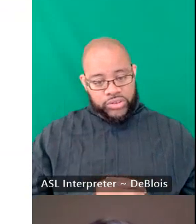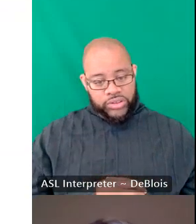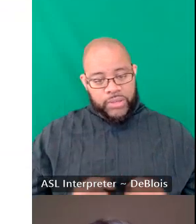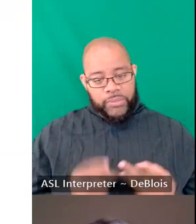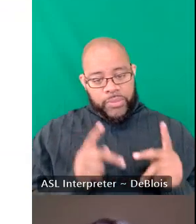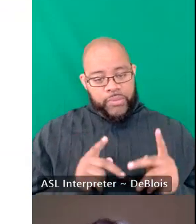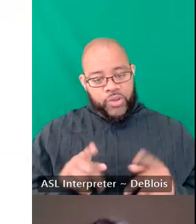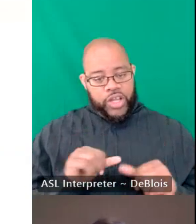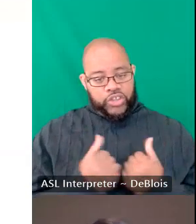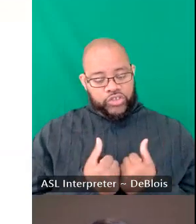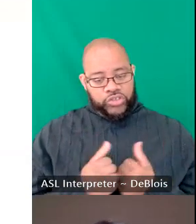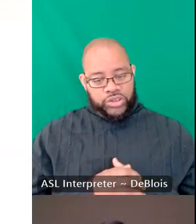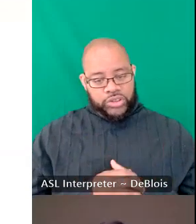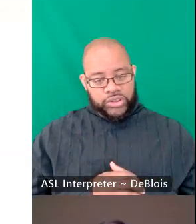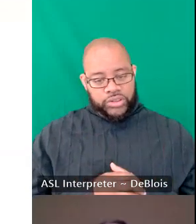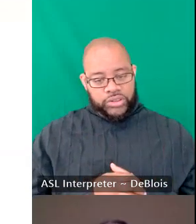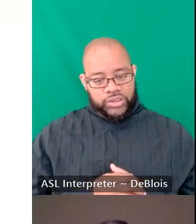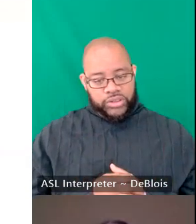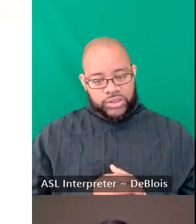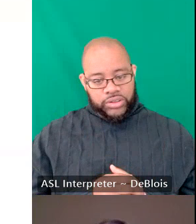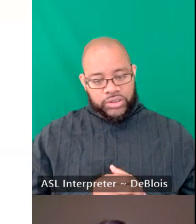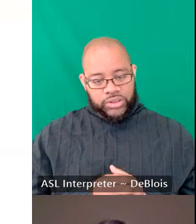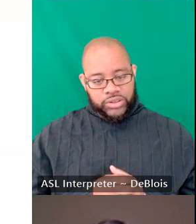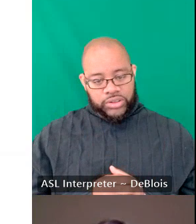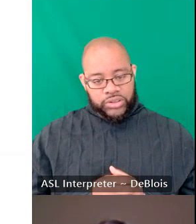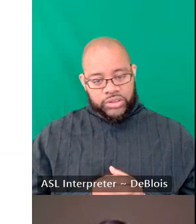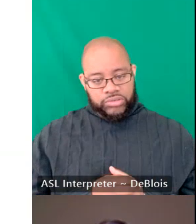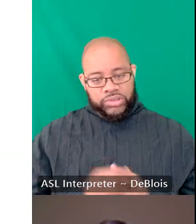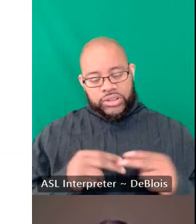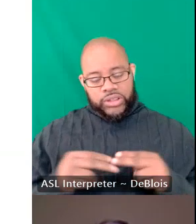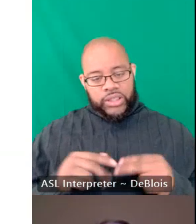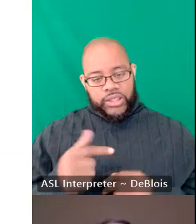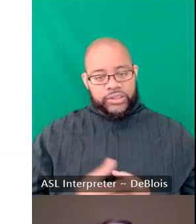people your agency has. All right, next slide, please.